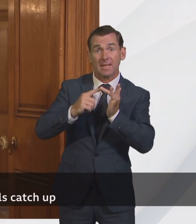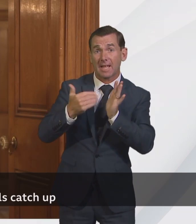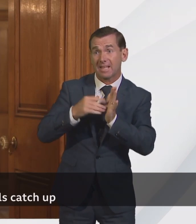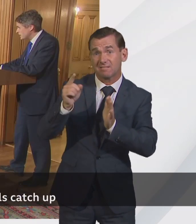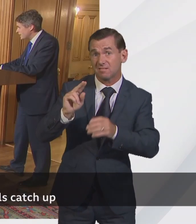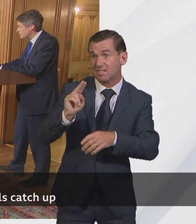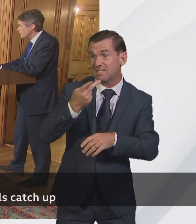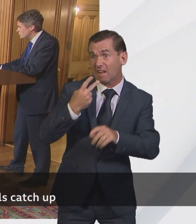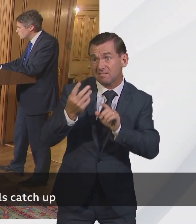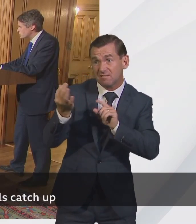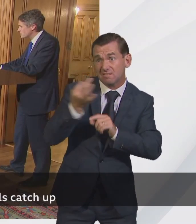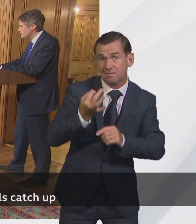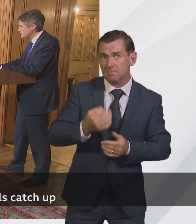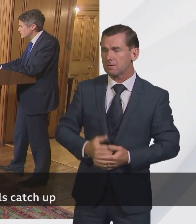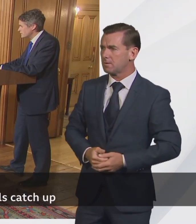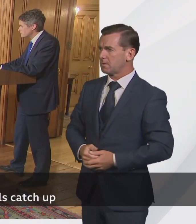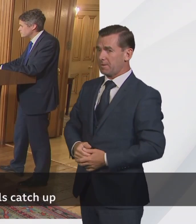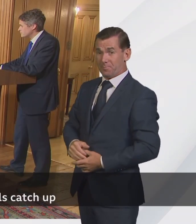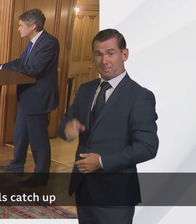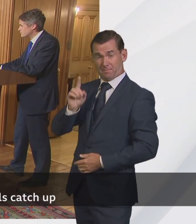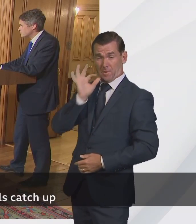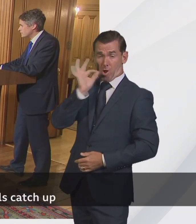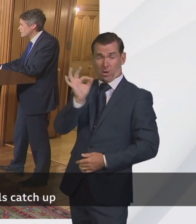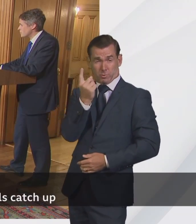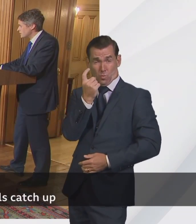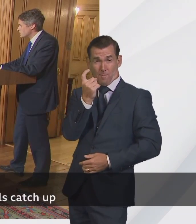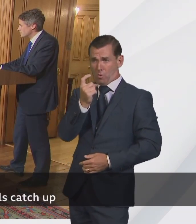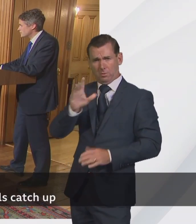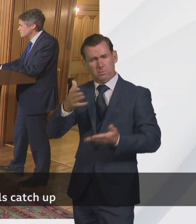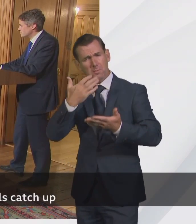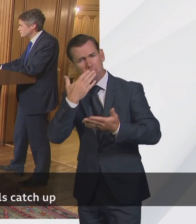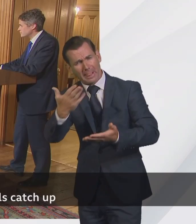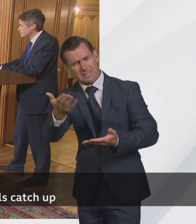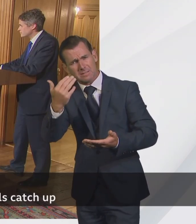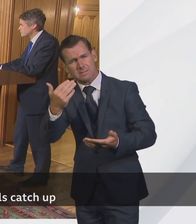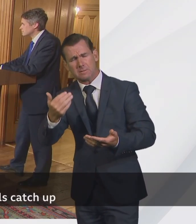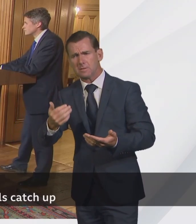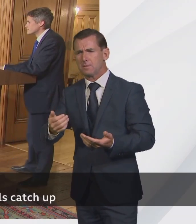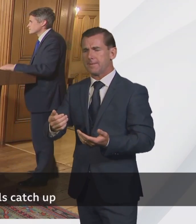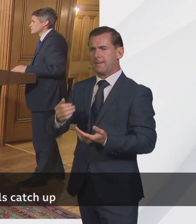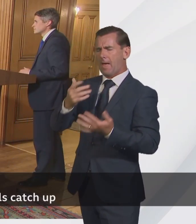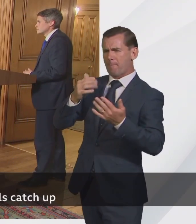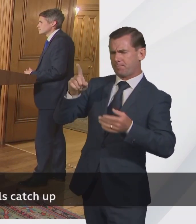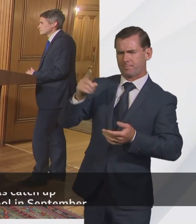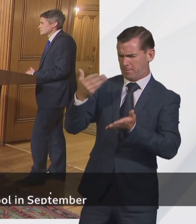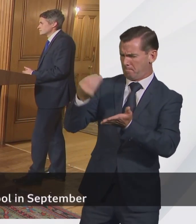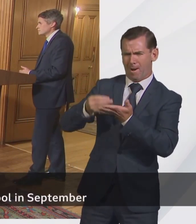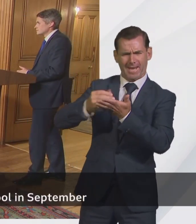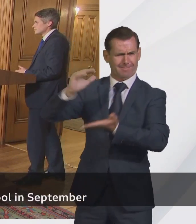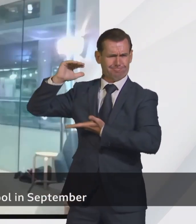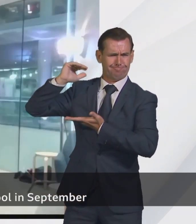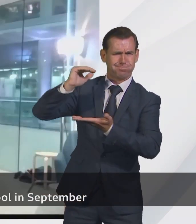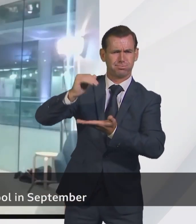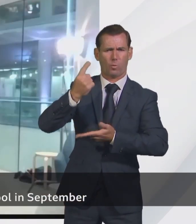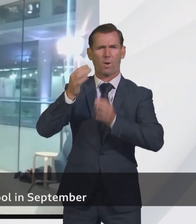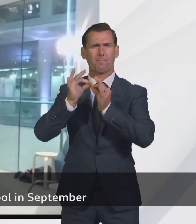come in again? Can I just ask one more thing? Please. So on this cash that's been announced today, early